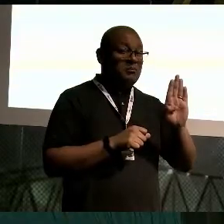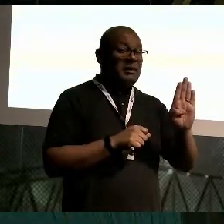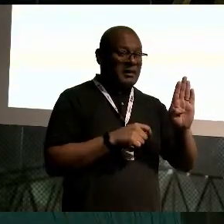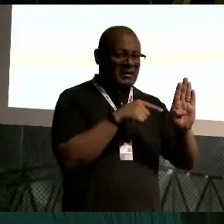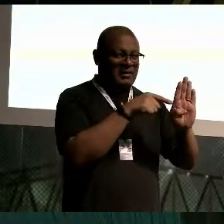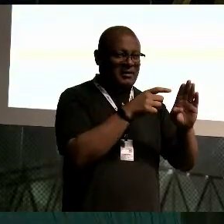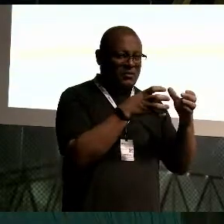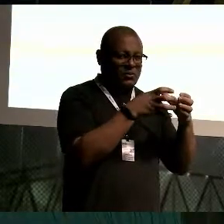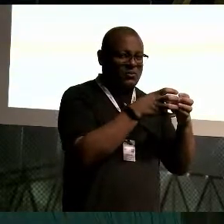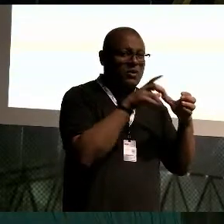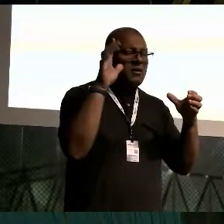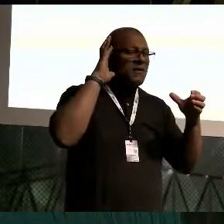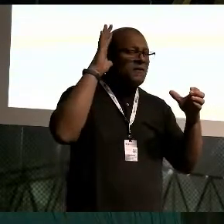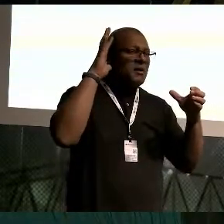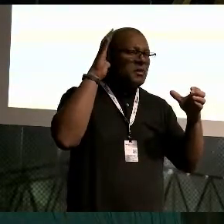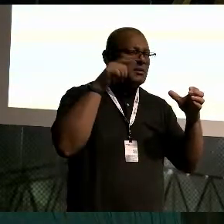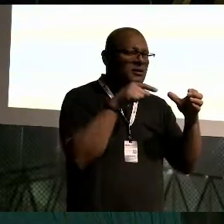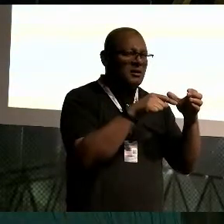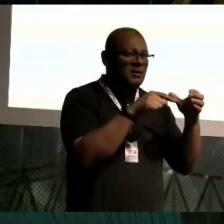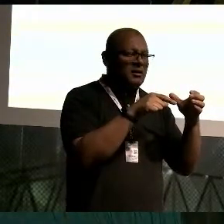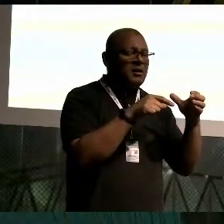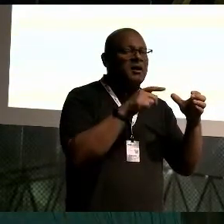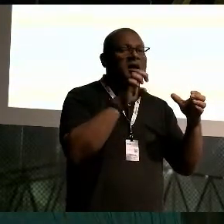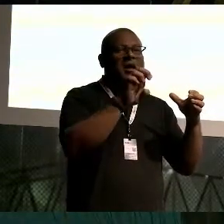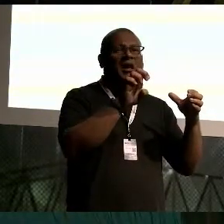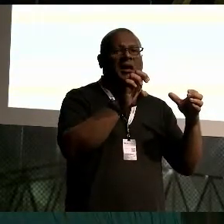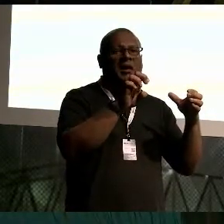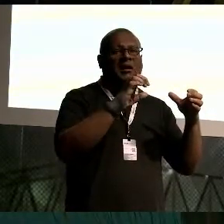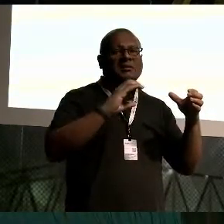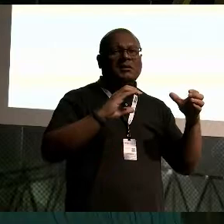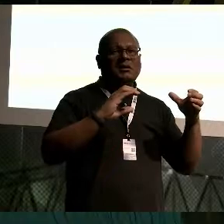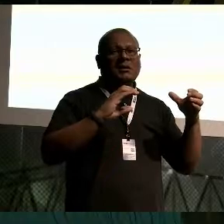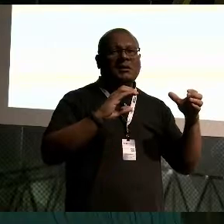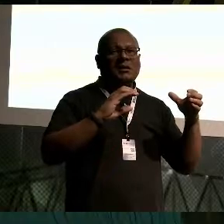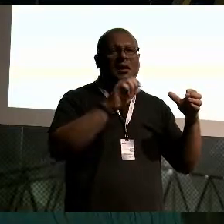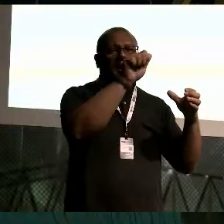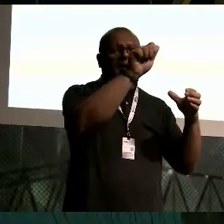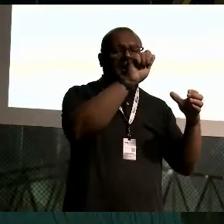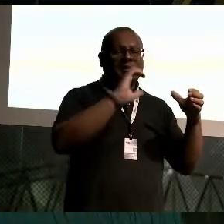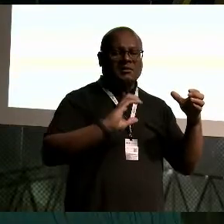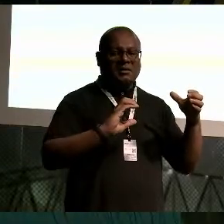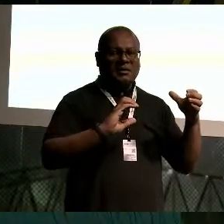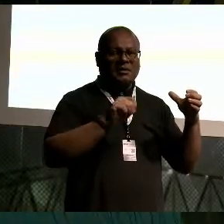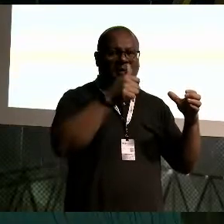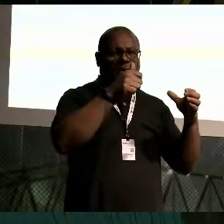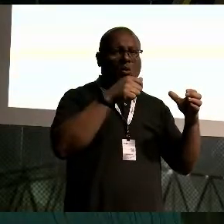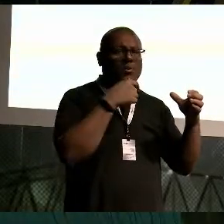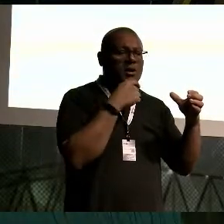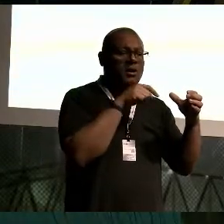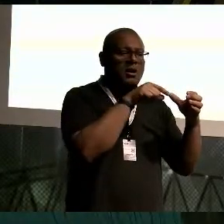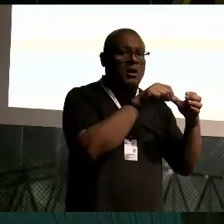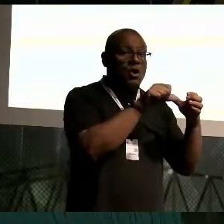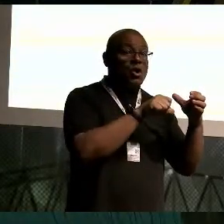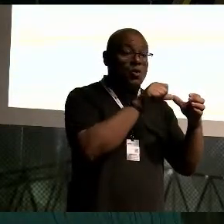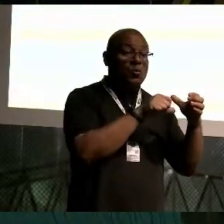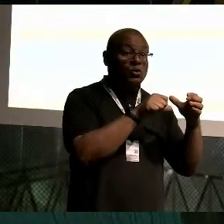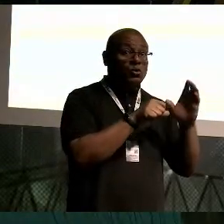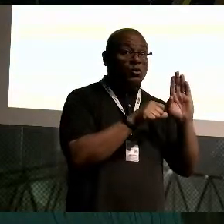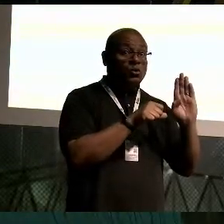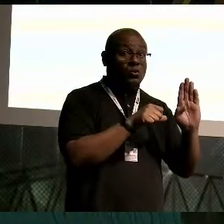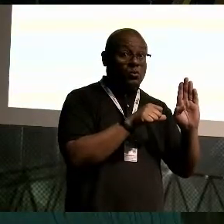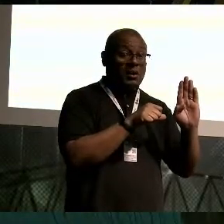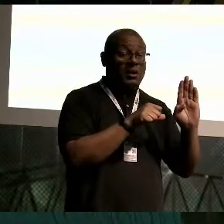now you need to think about service A and service C as well, right? Because any change in B might